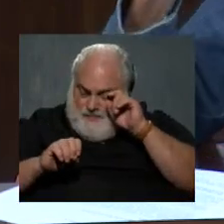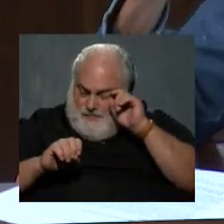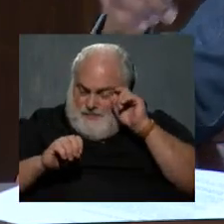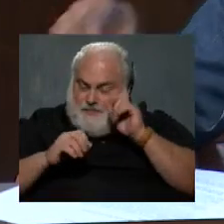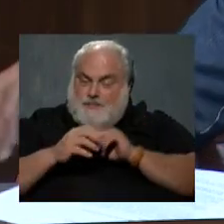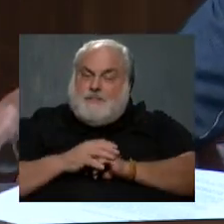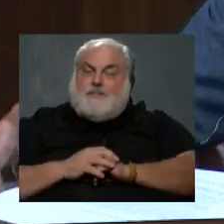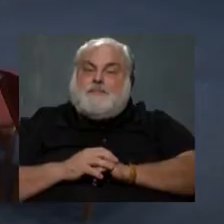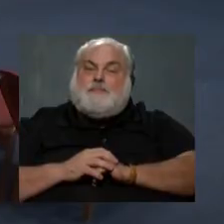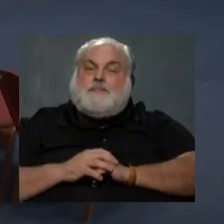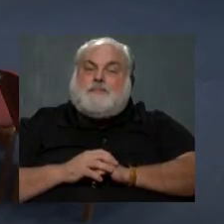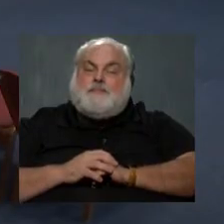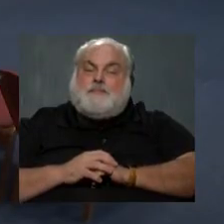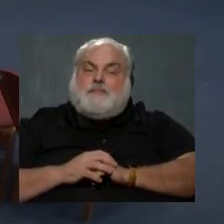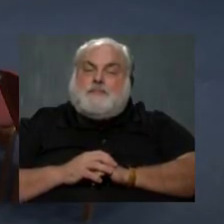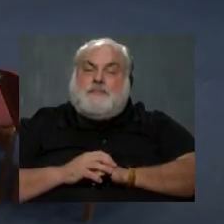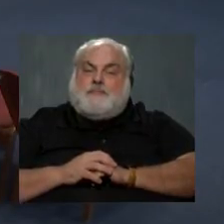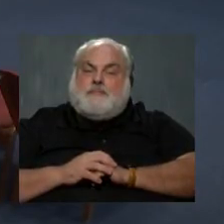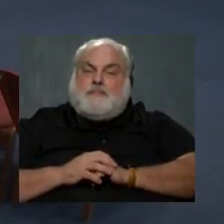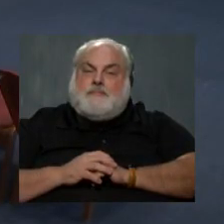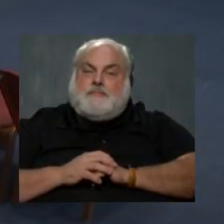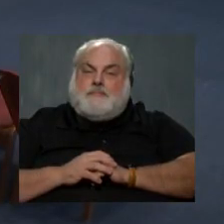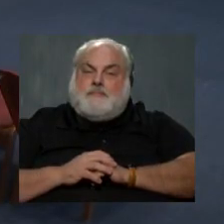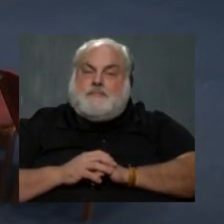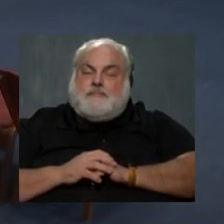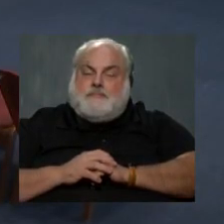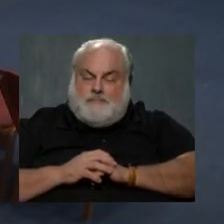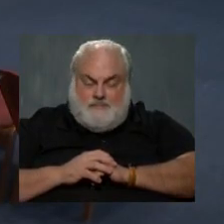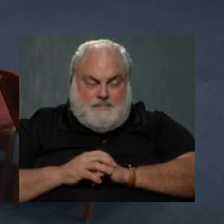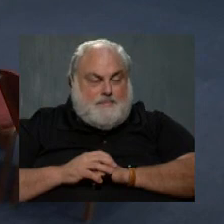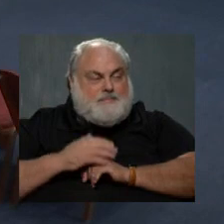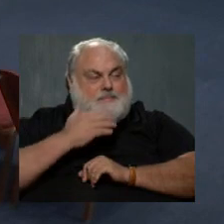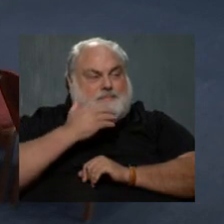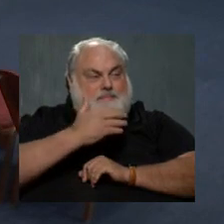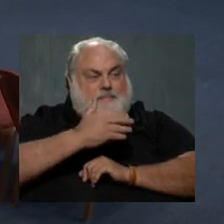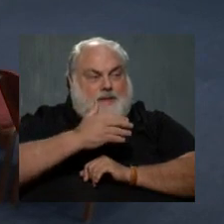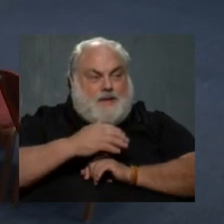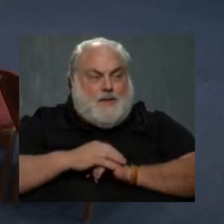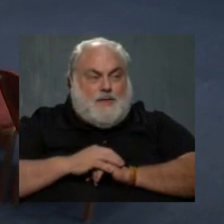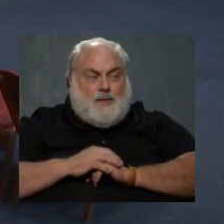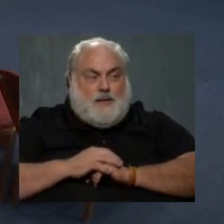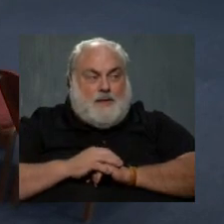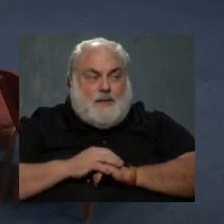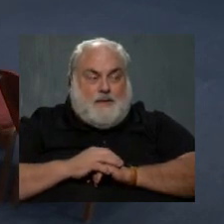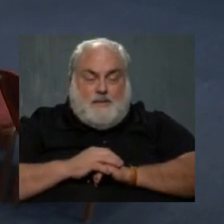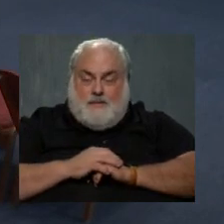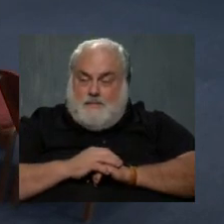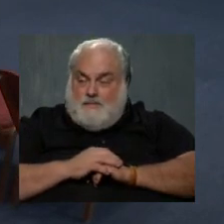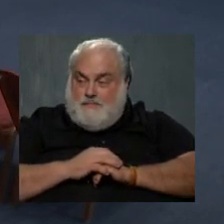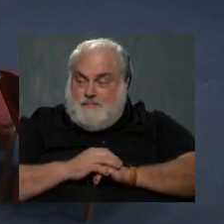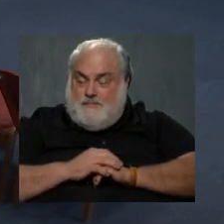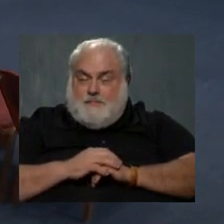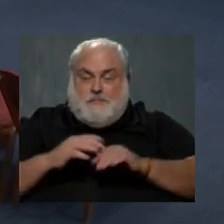point. Thank you. Thank you. We will